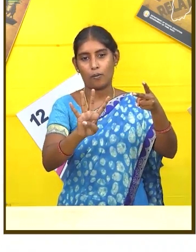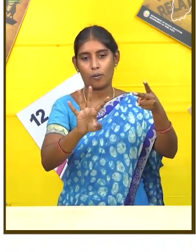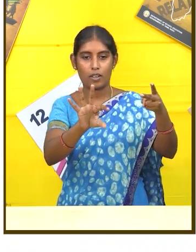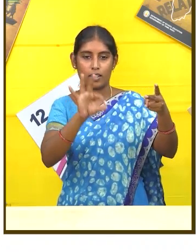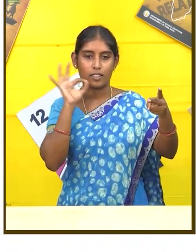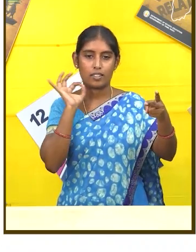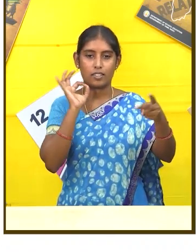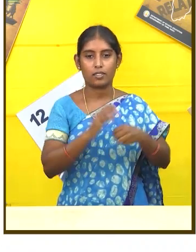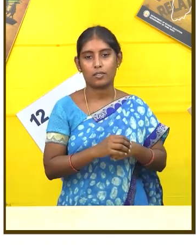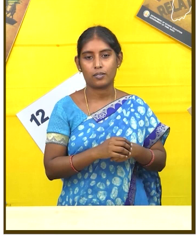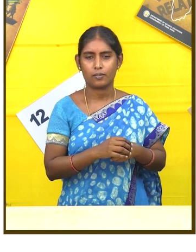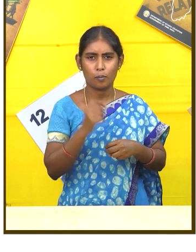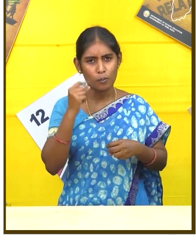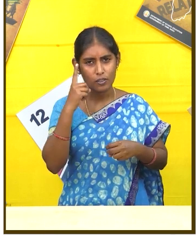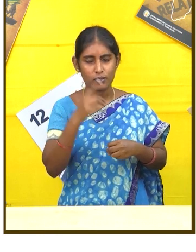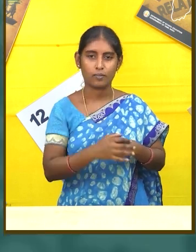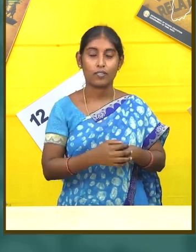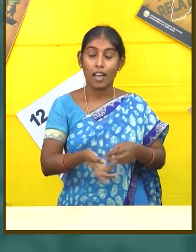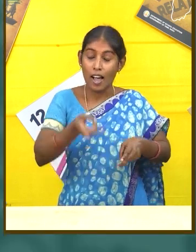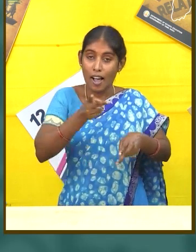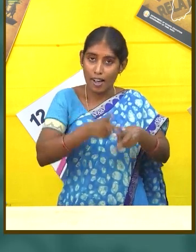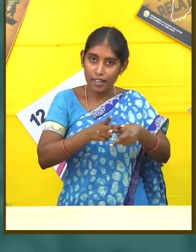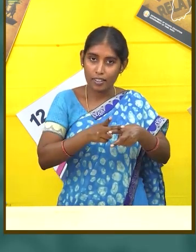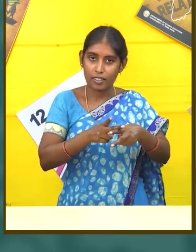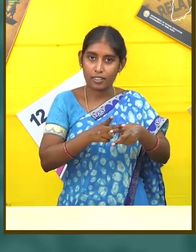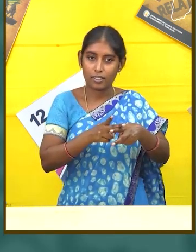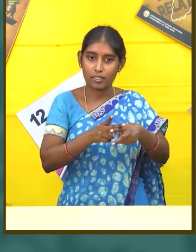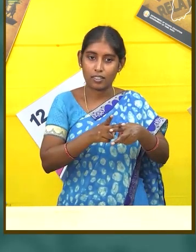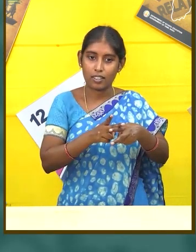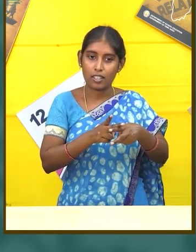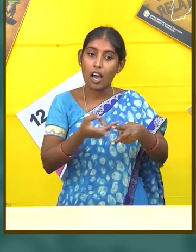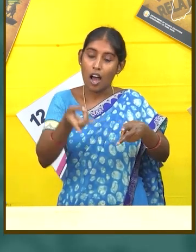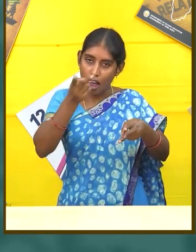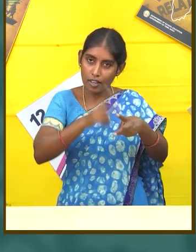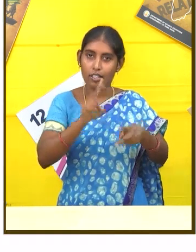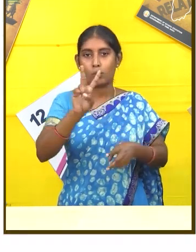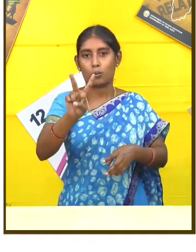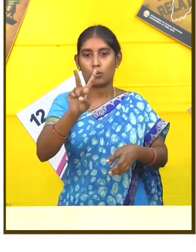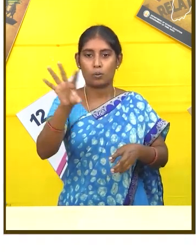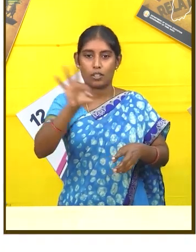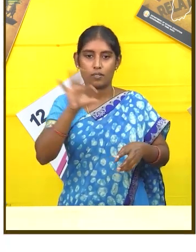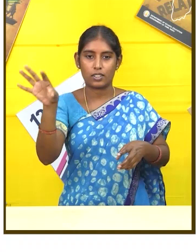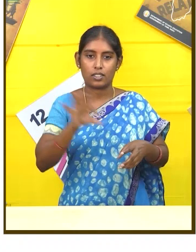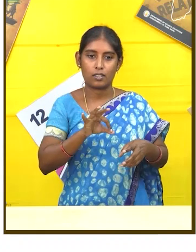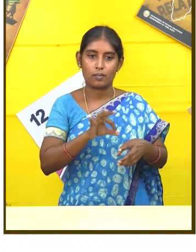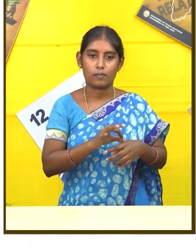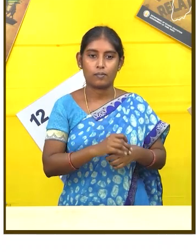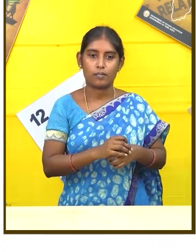7. Take it as equation 4. Okay, now again we have to take another two